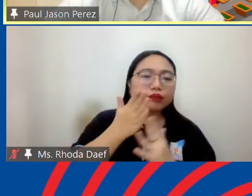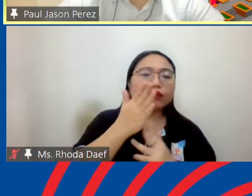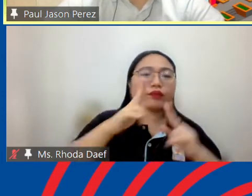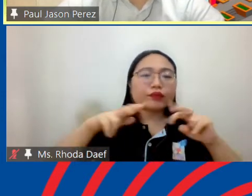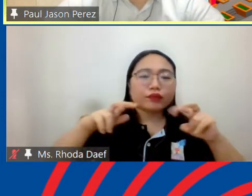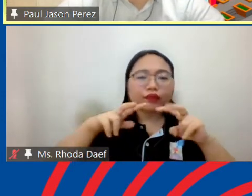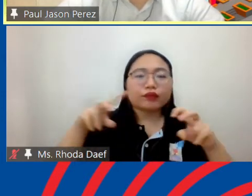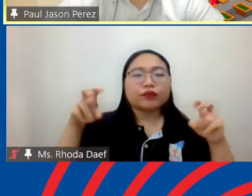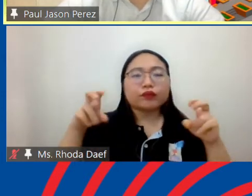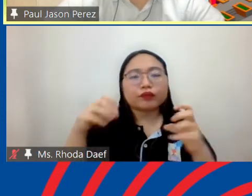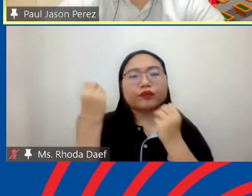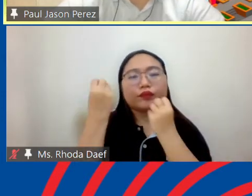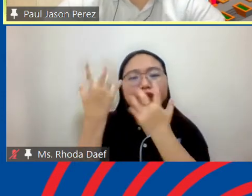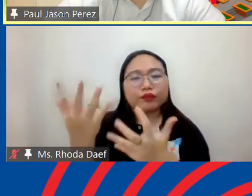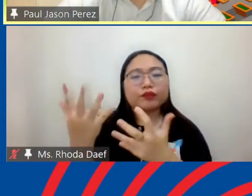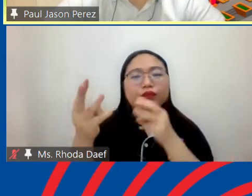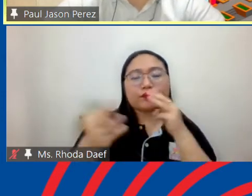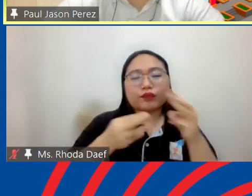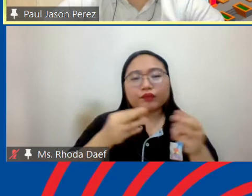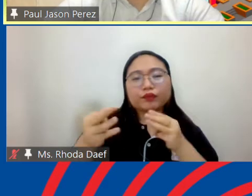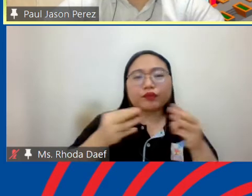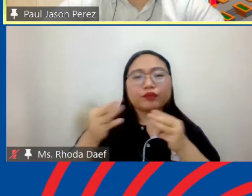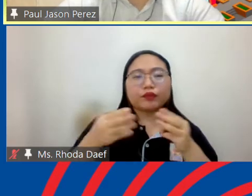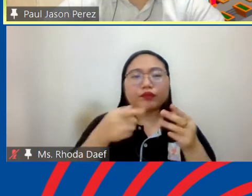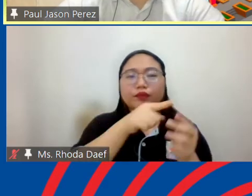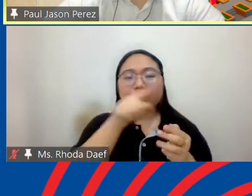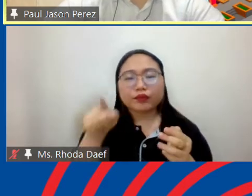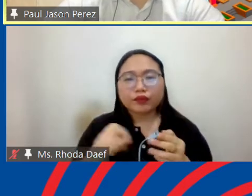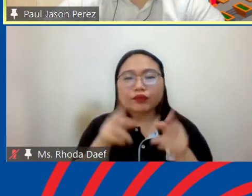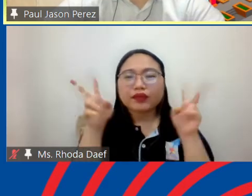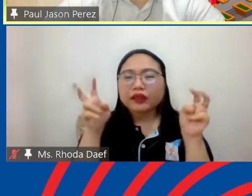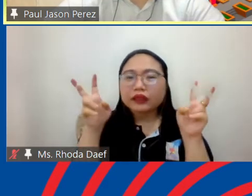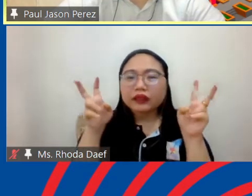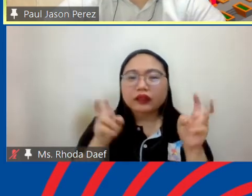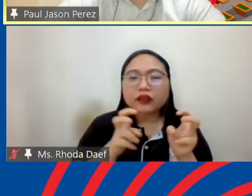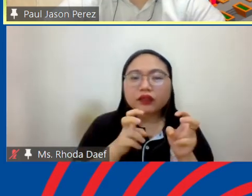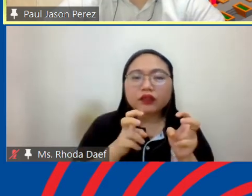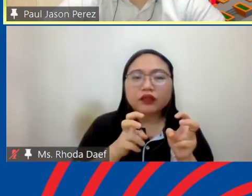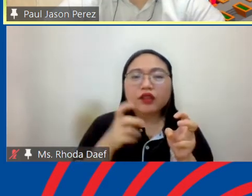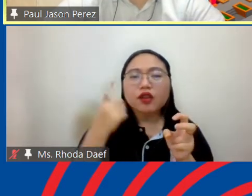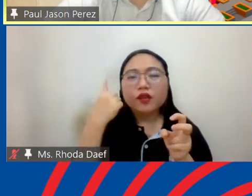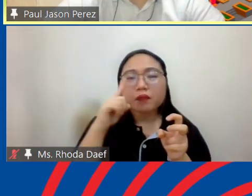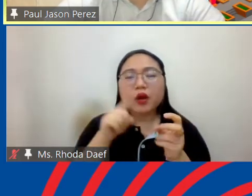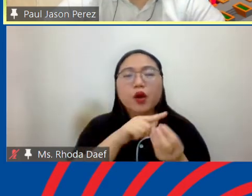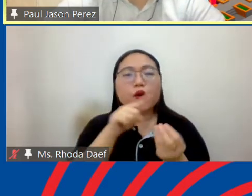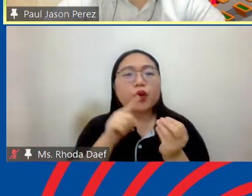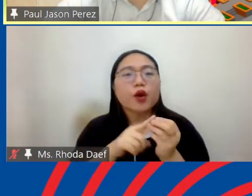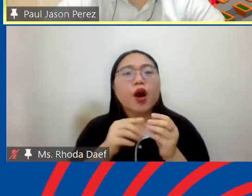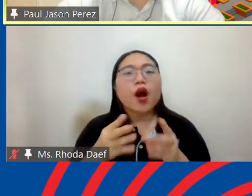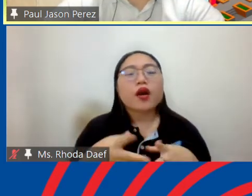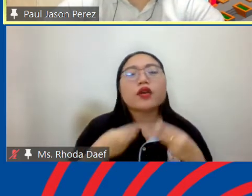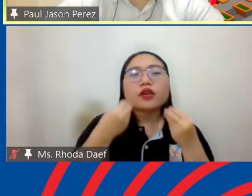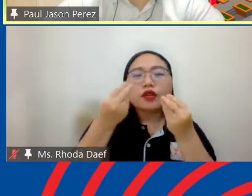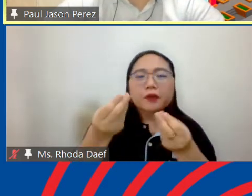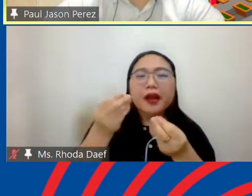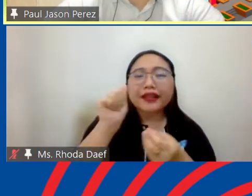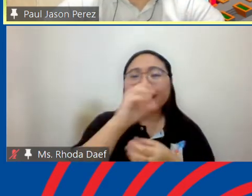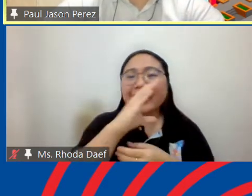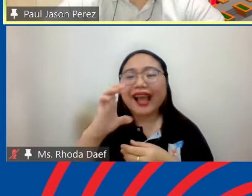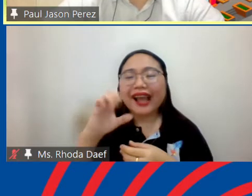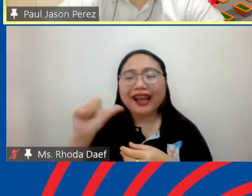data management. And I know that the theme of this webinar is about providing access